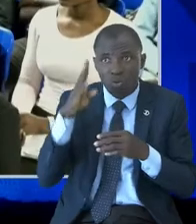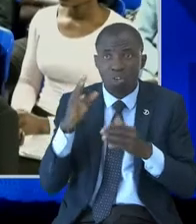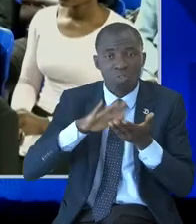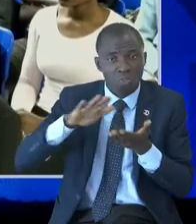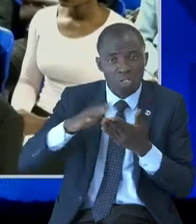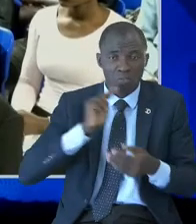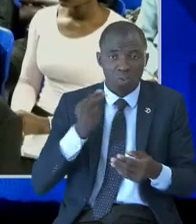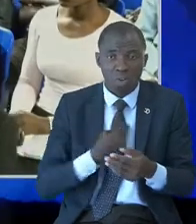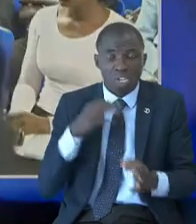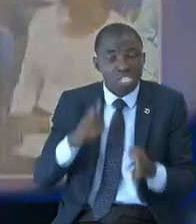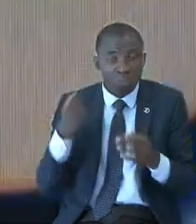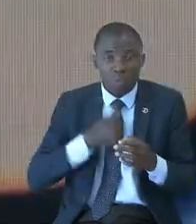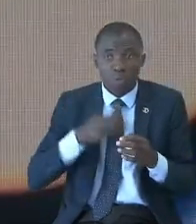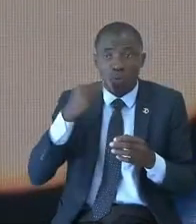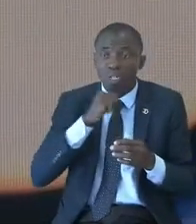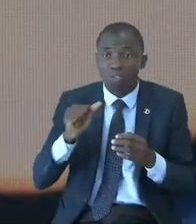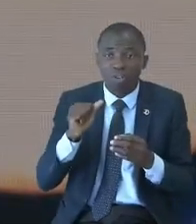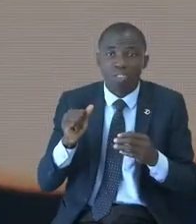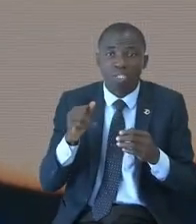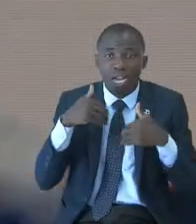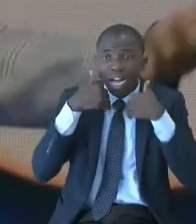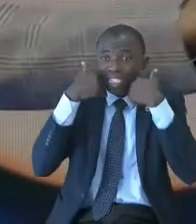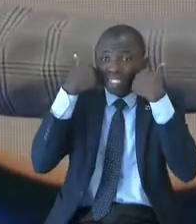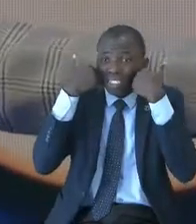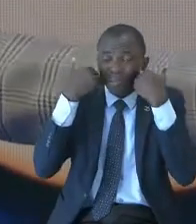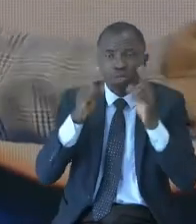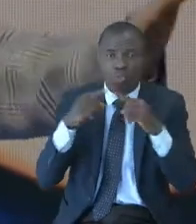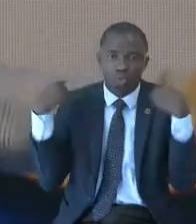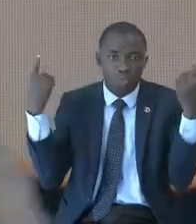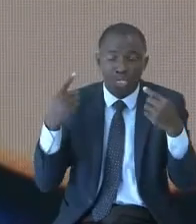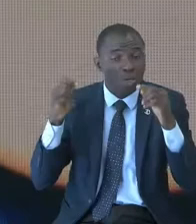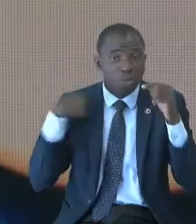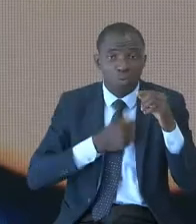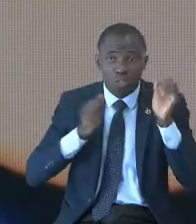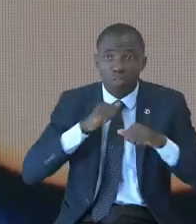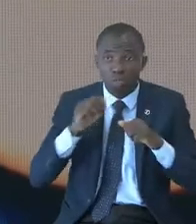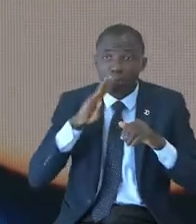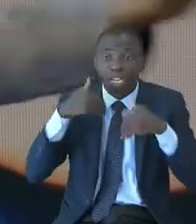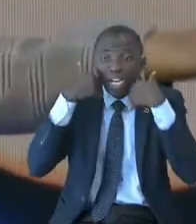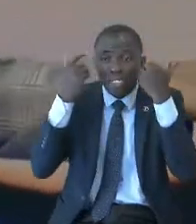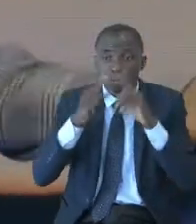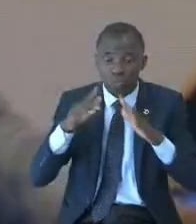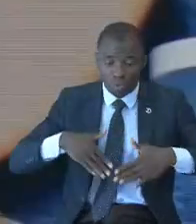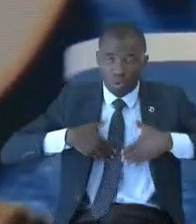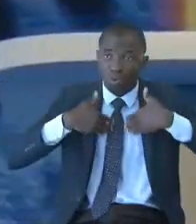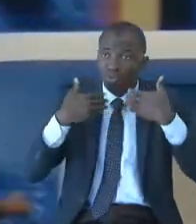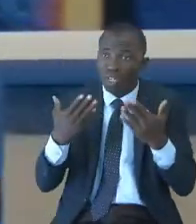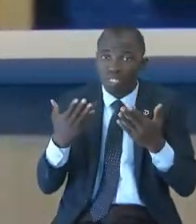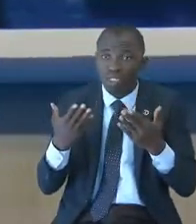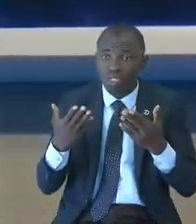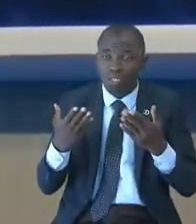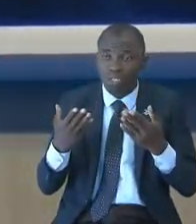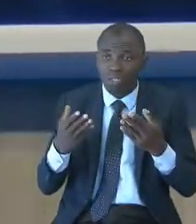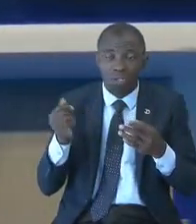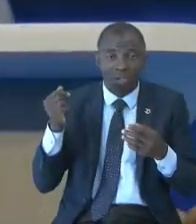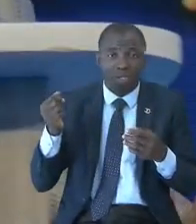we were not ashamed to sin, we should not be ashamed to confess. Yes, we knew that we